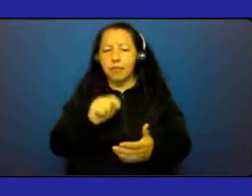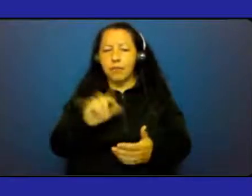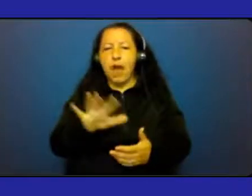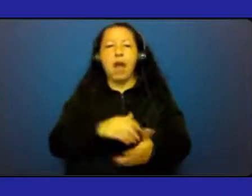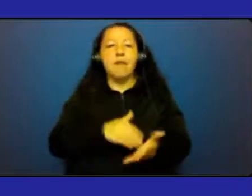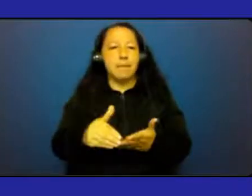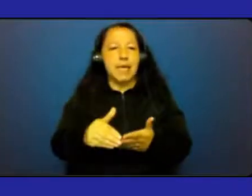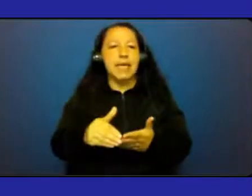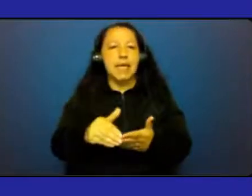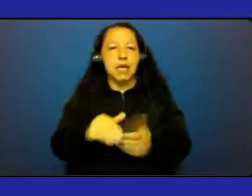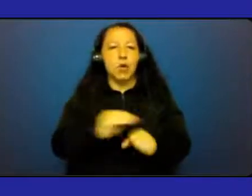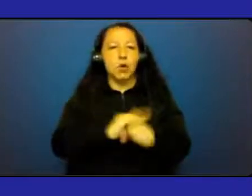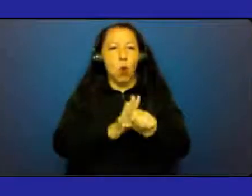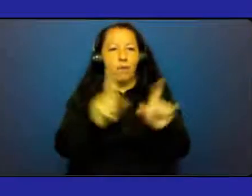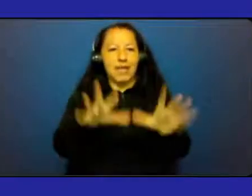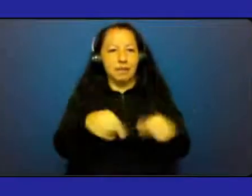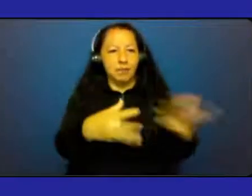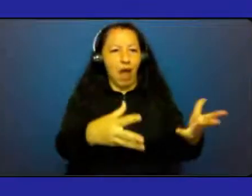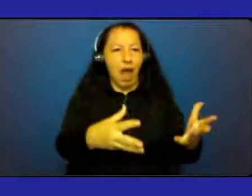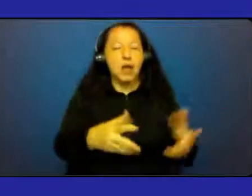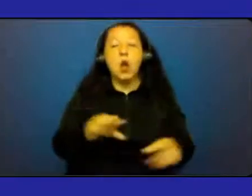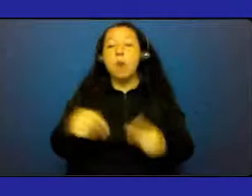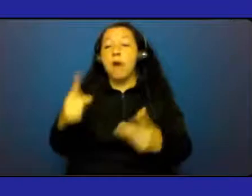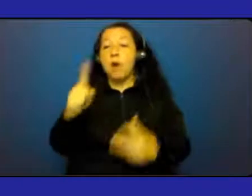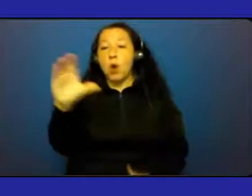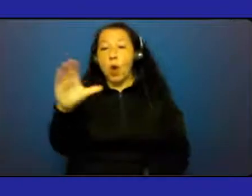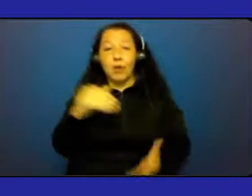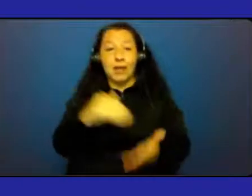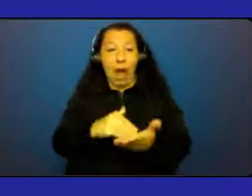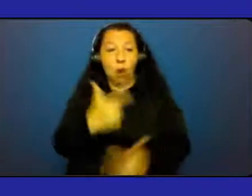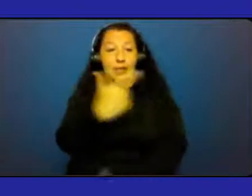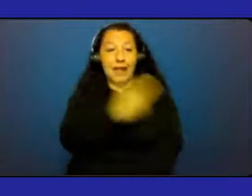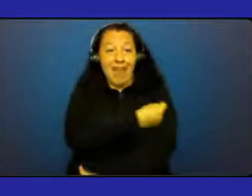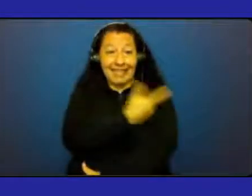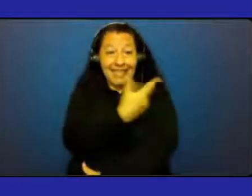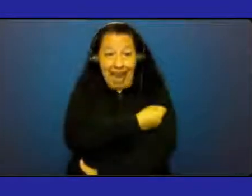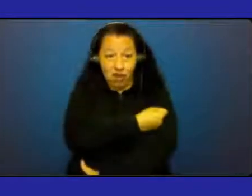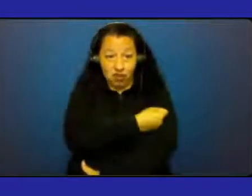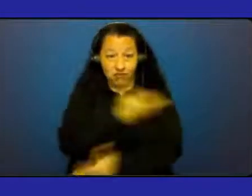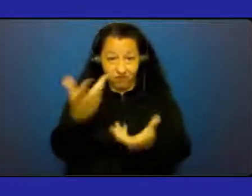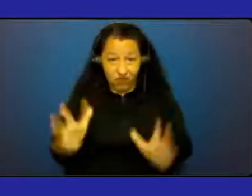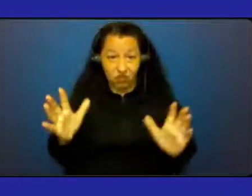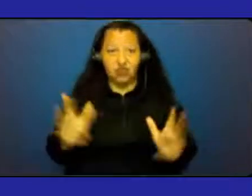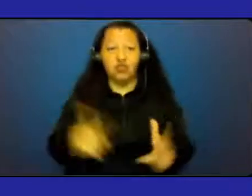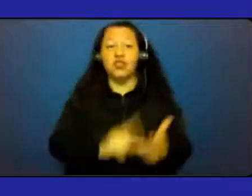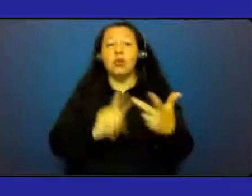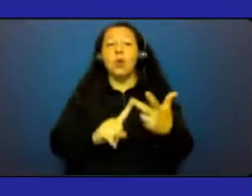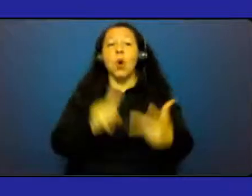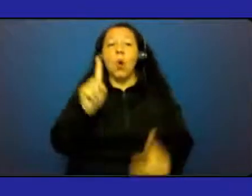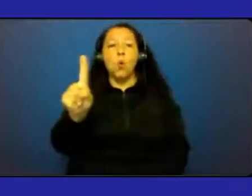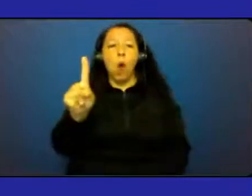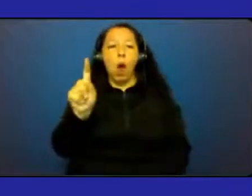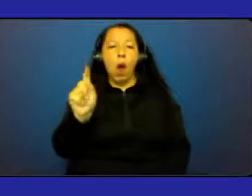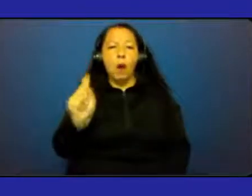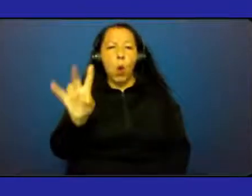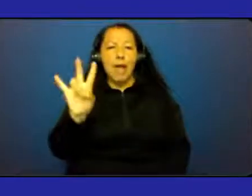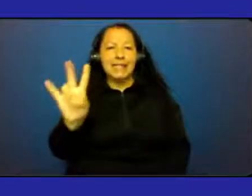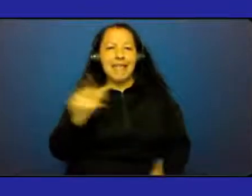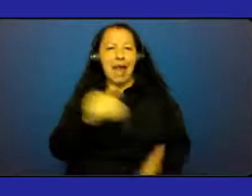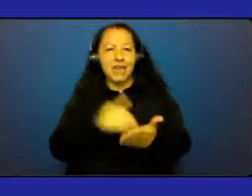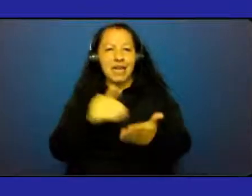statistic. We provided 100,000 vaccinations. We did 1.7